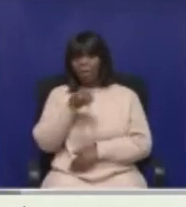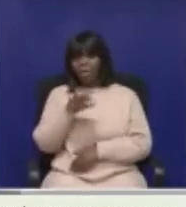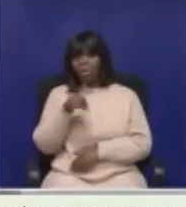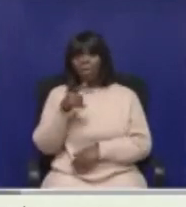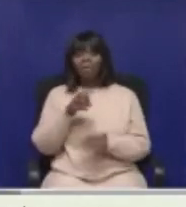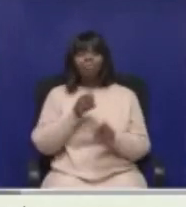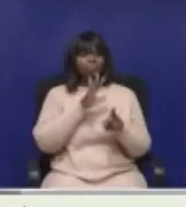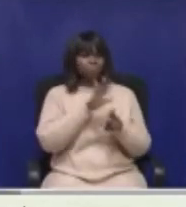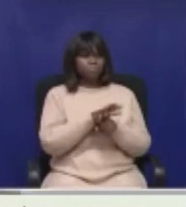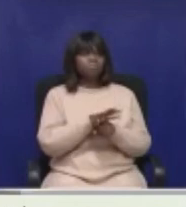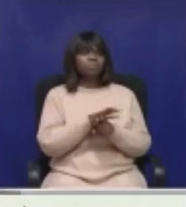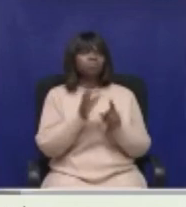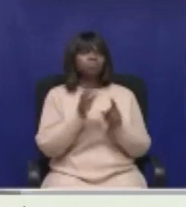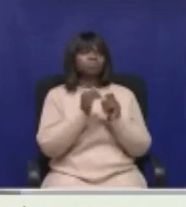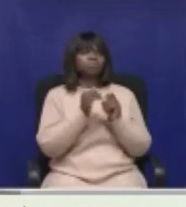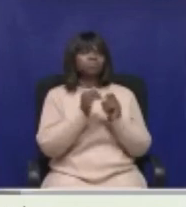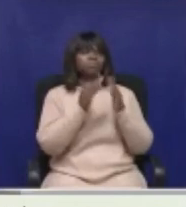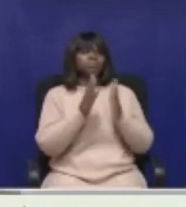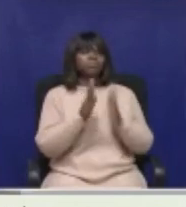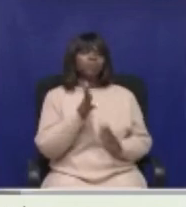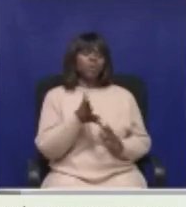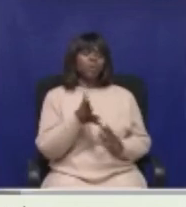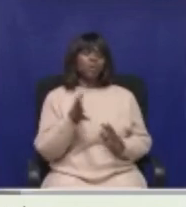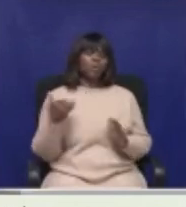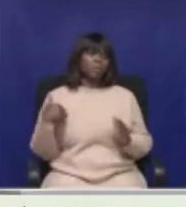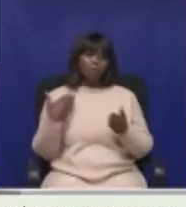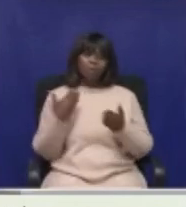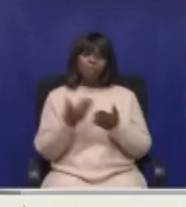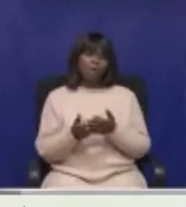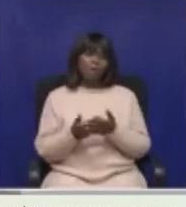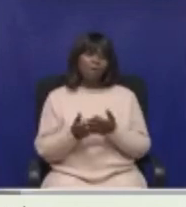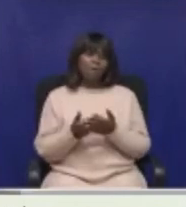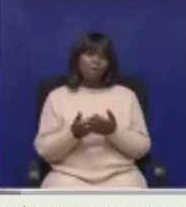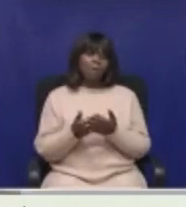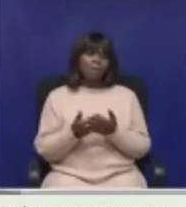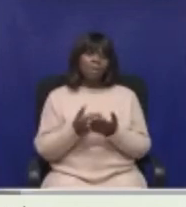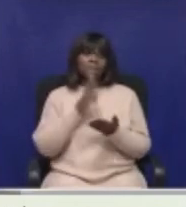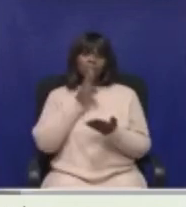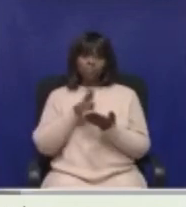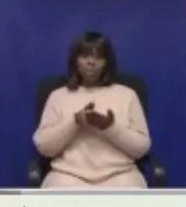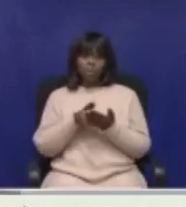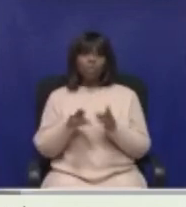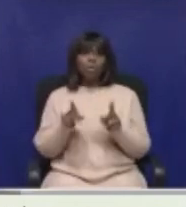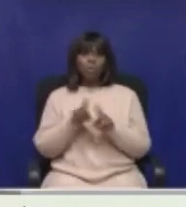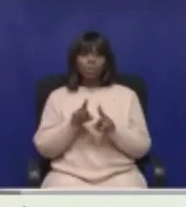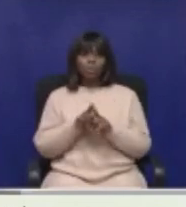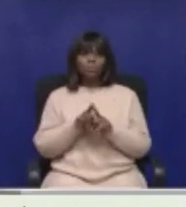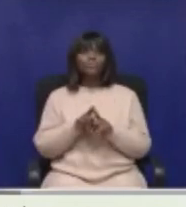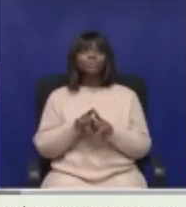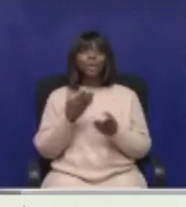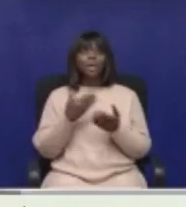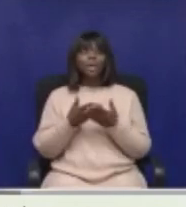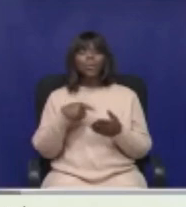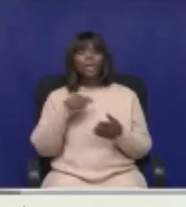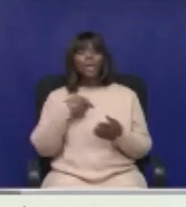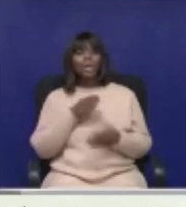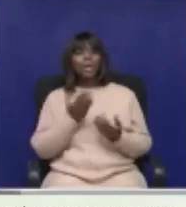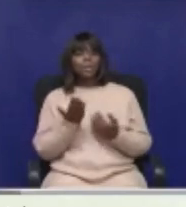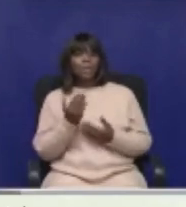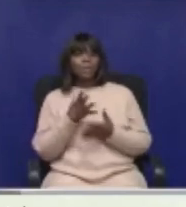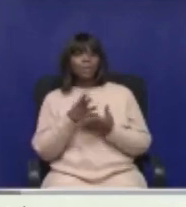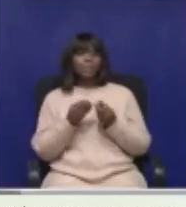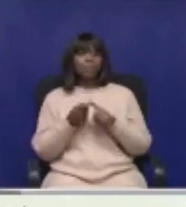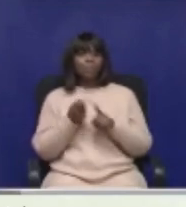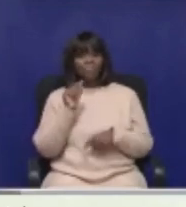households, how far is that, and can we expect something in that regard as a matter? Thank you, Honourable Member. Thank you. The